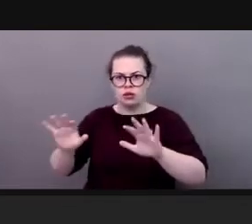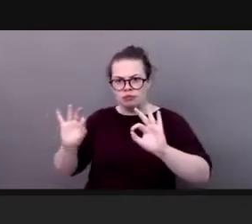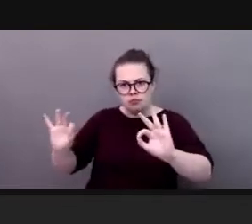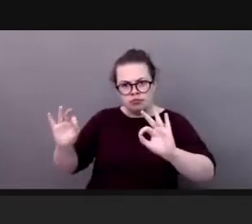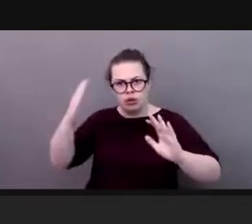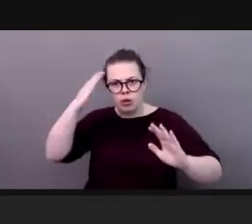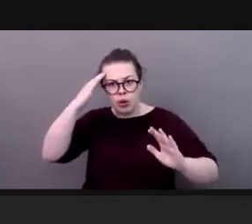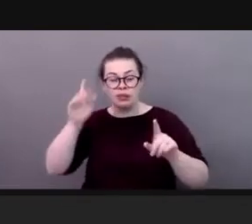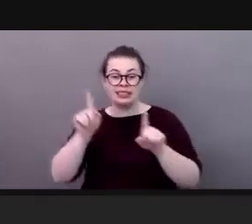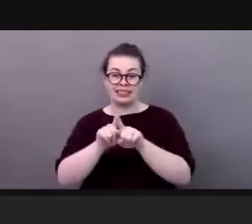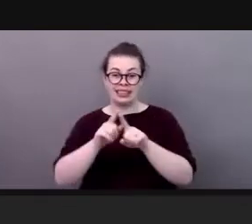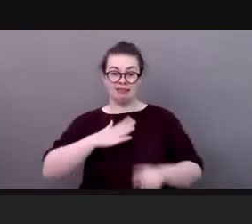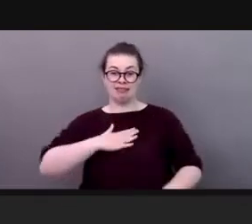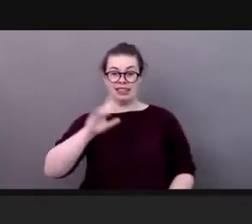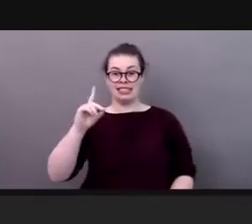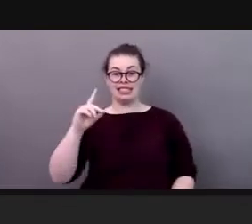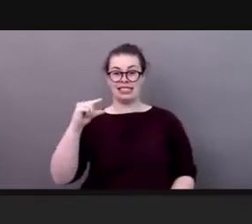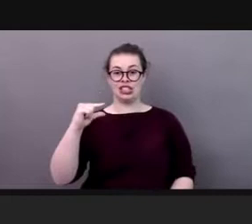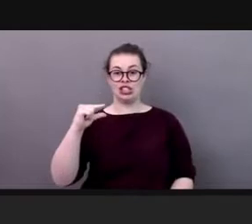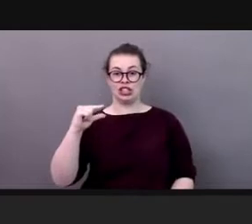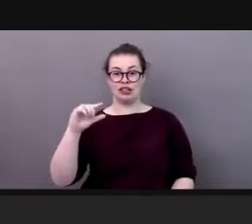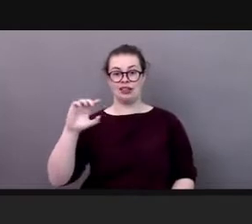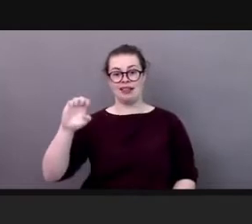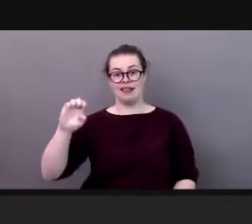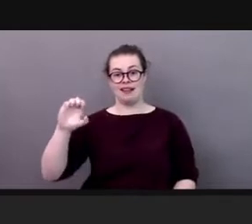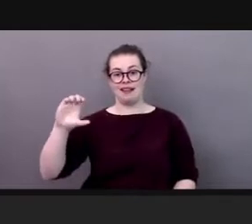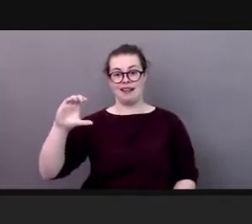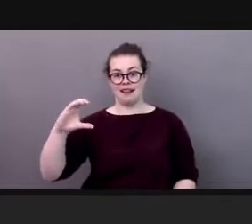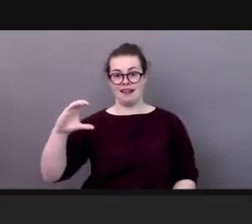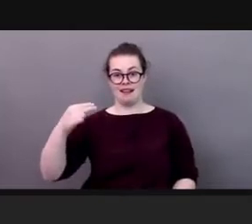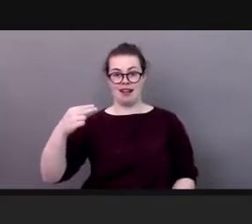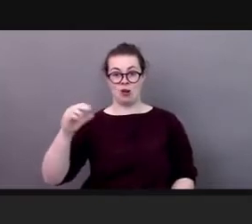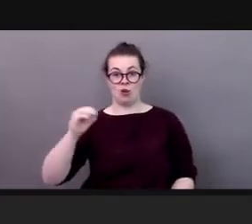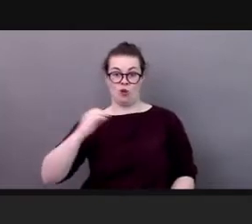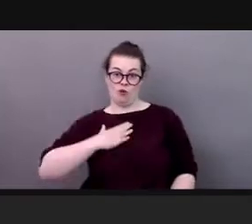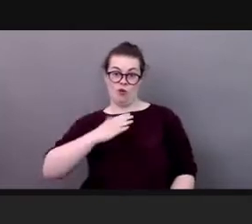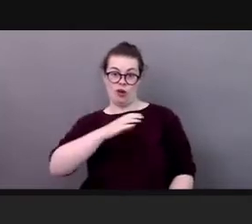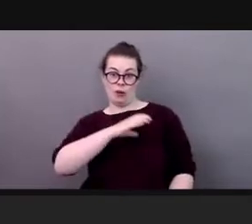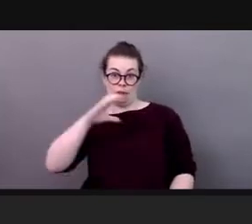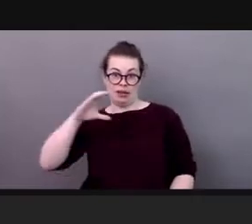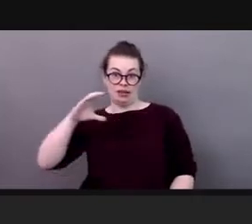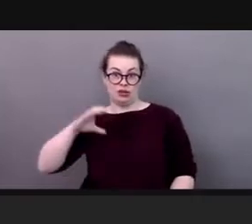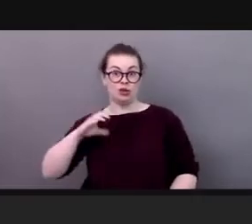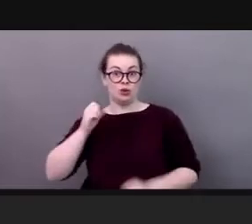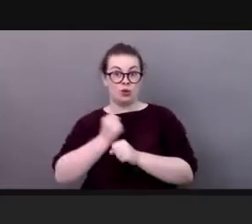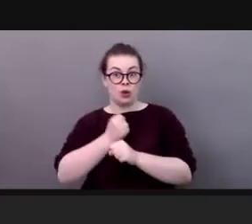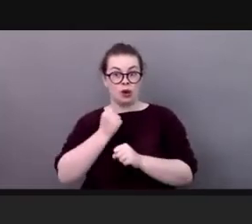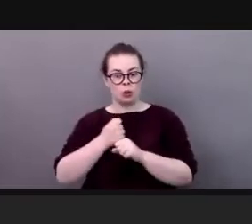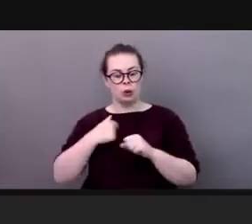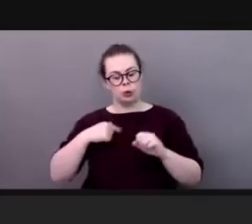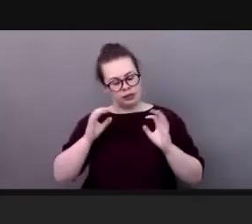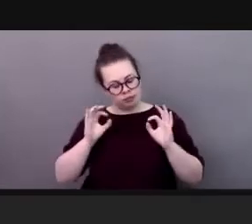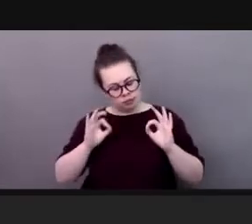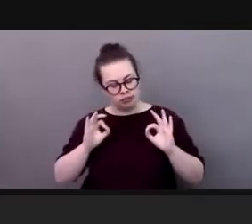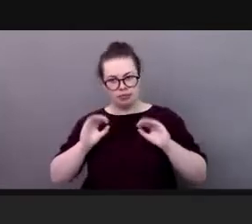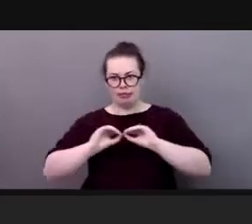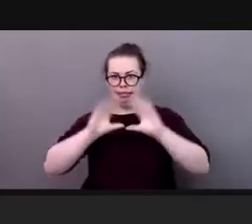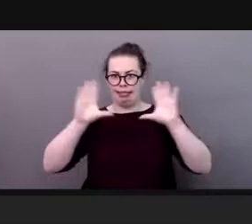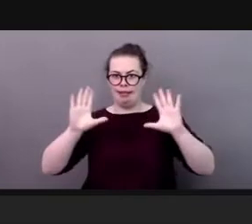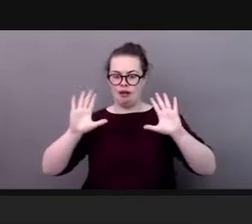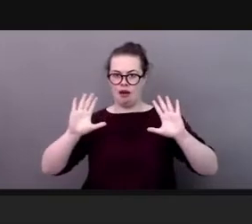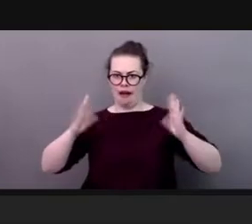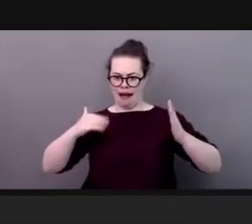DG ECHO humanitarian operations, as a response to climate